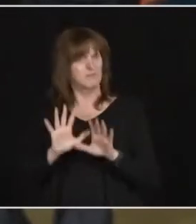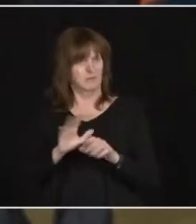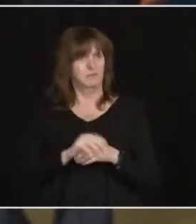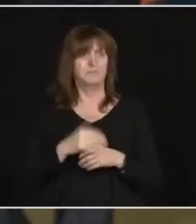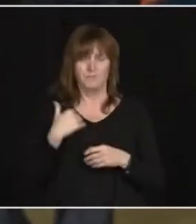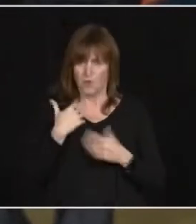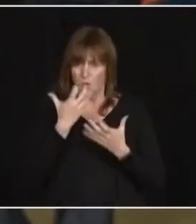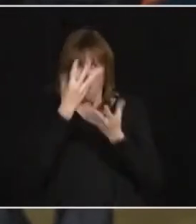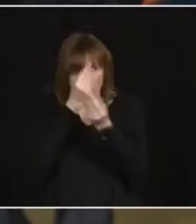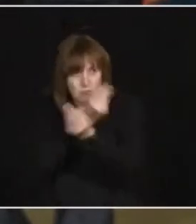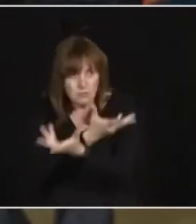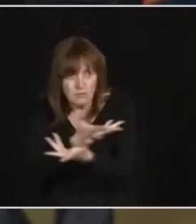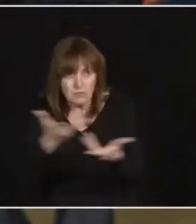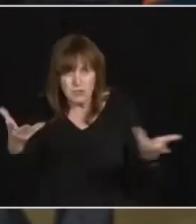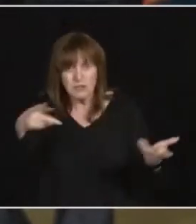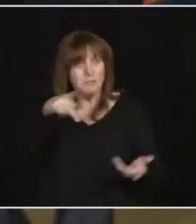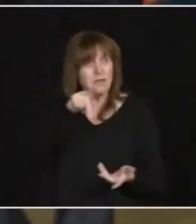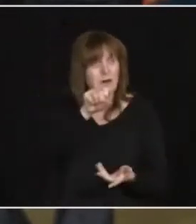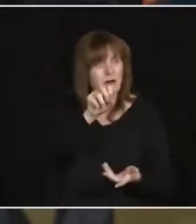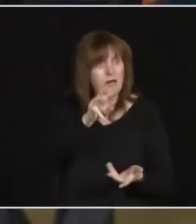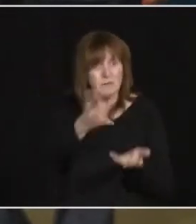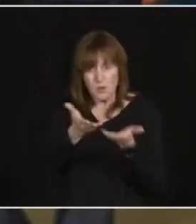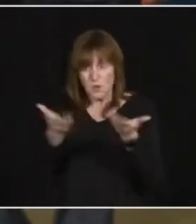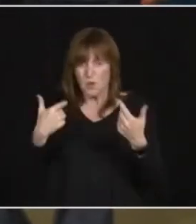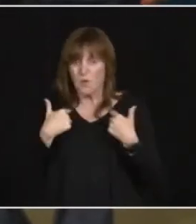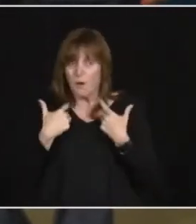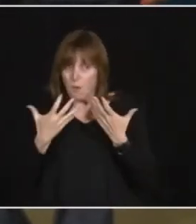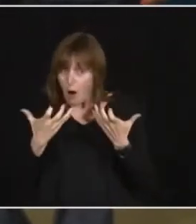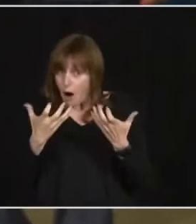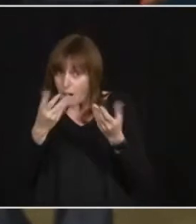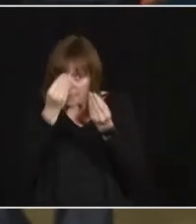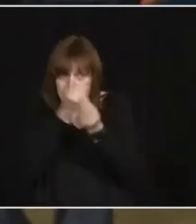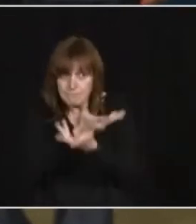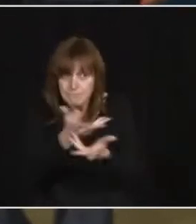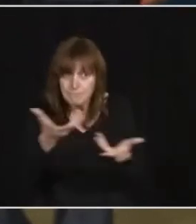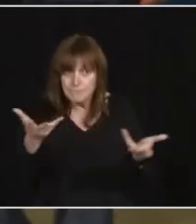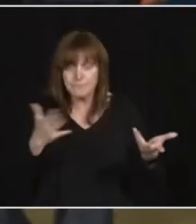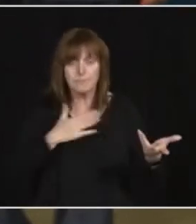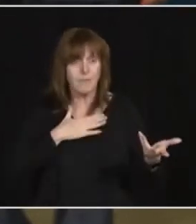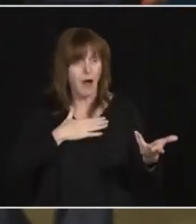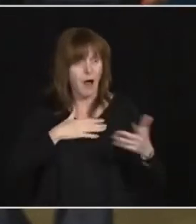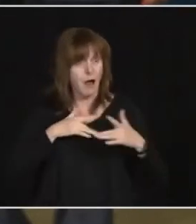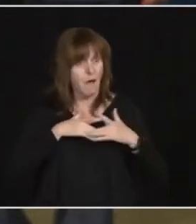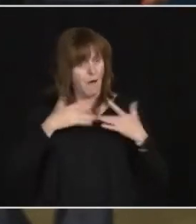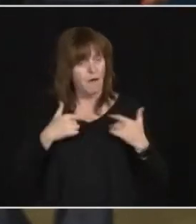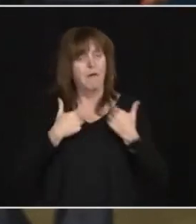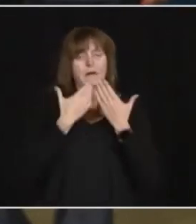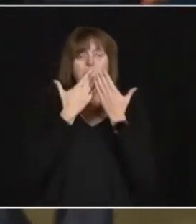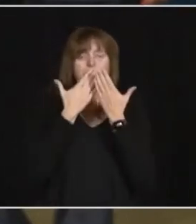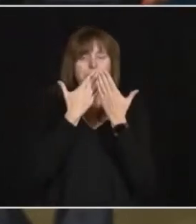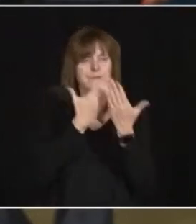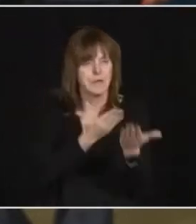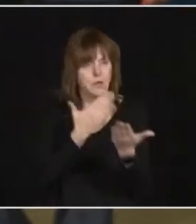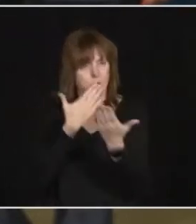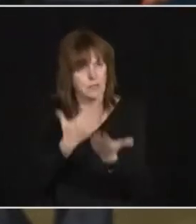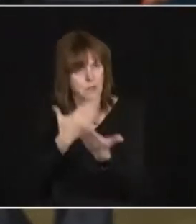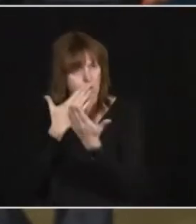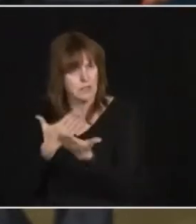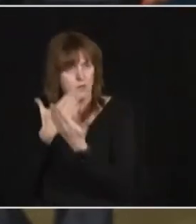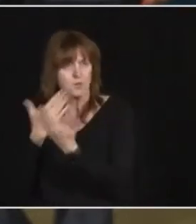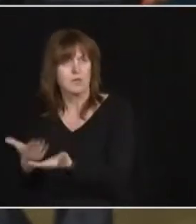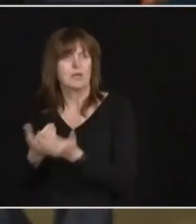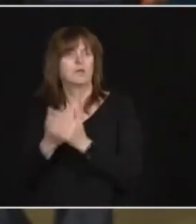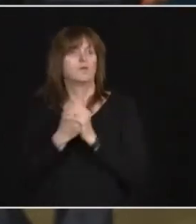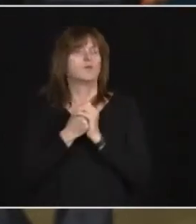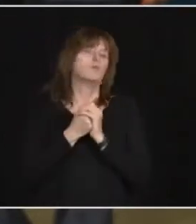workers, I'm speaking directly to you from the bottom of my heart. Thank you.